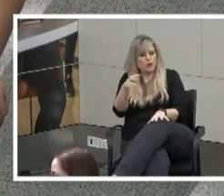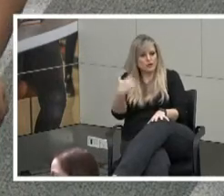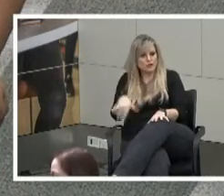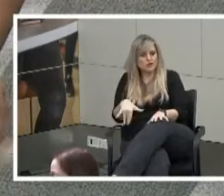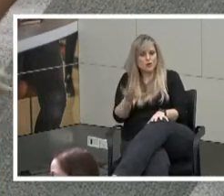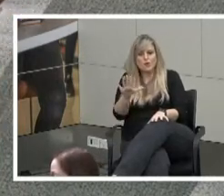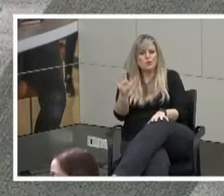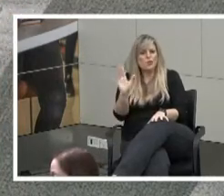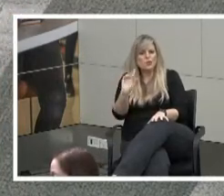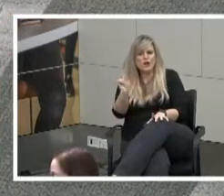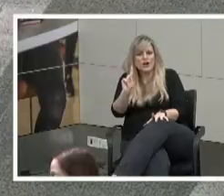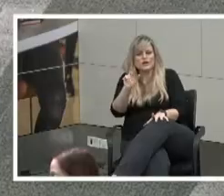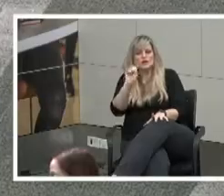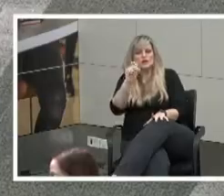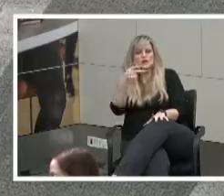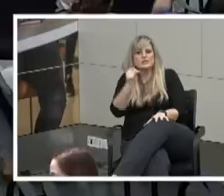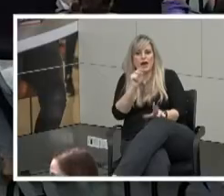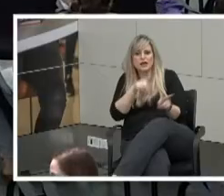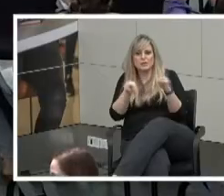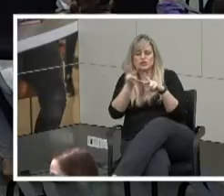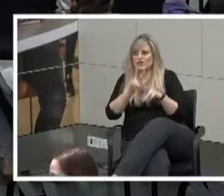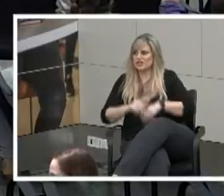would your spot observation